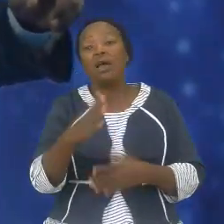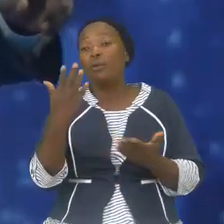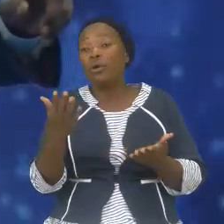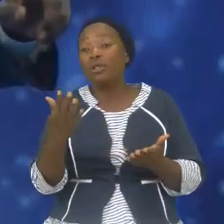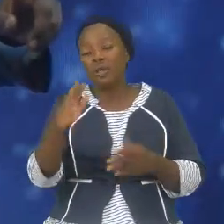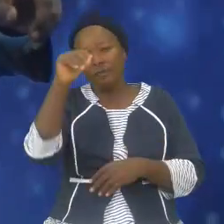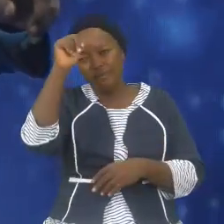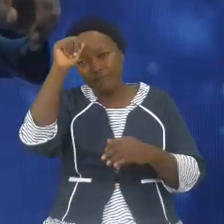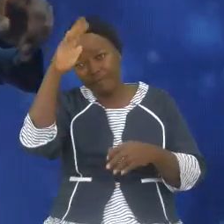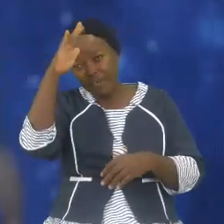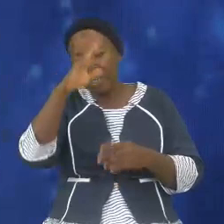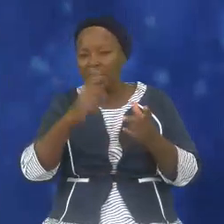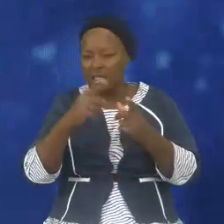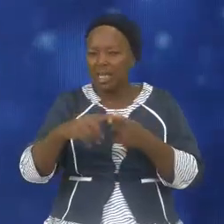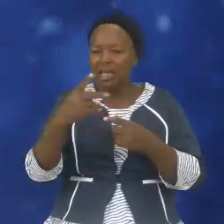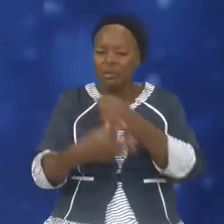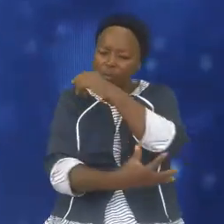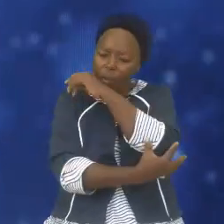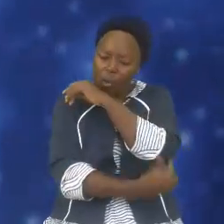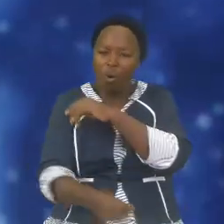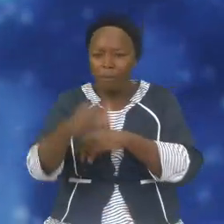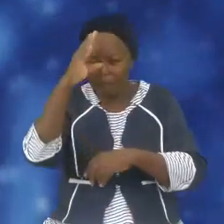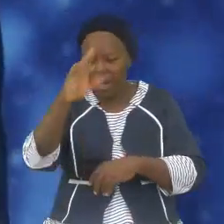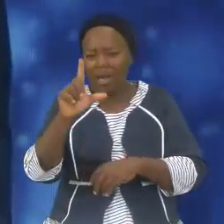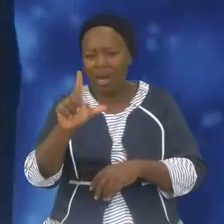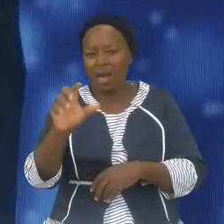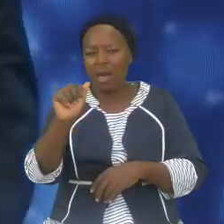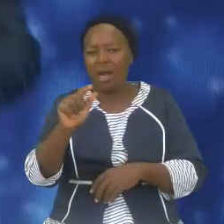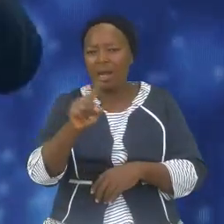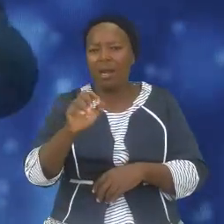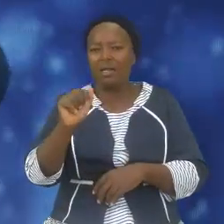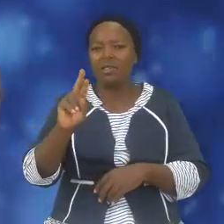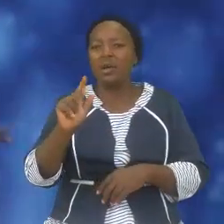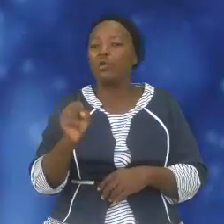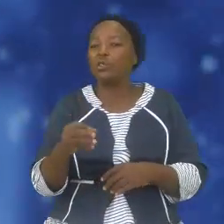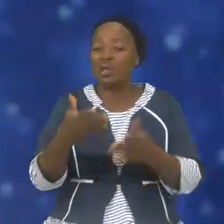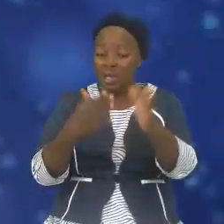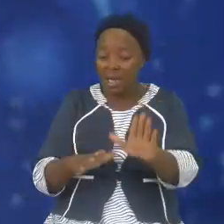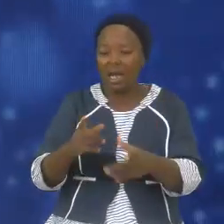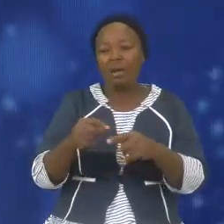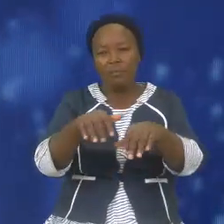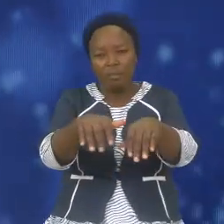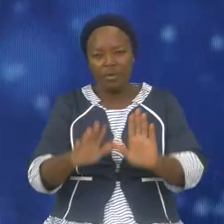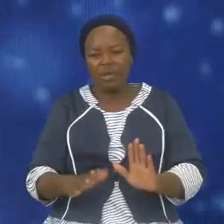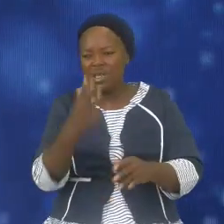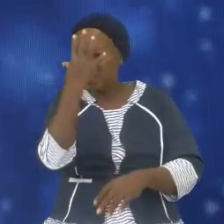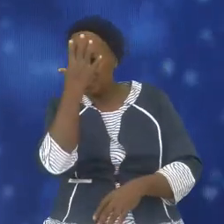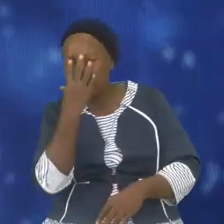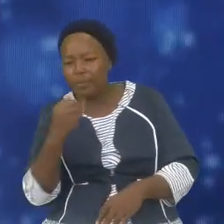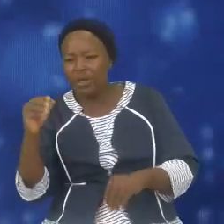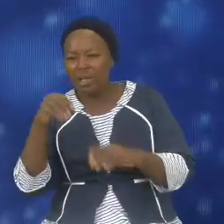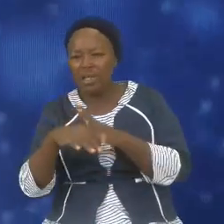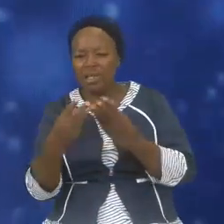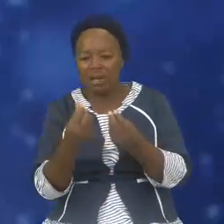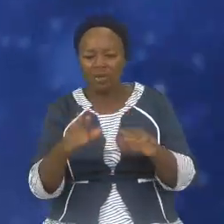the poor man Lazarus died. He was buried, sleeping in the dust of the